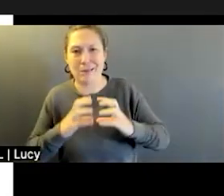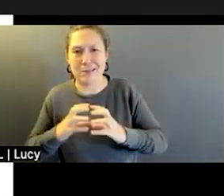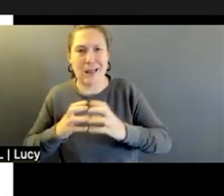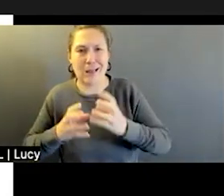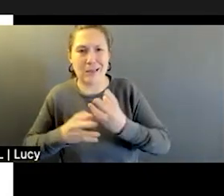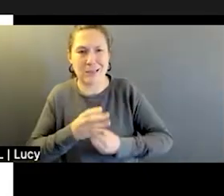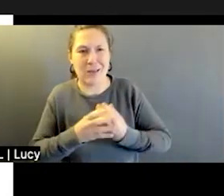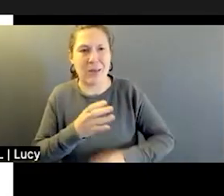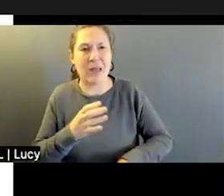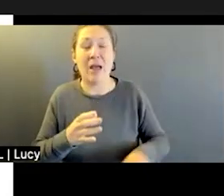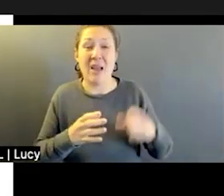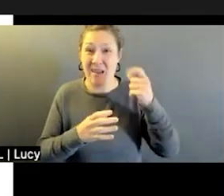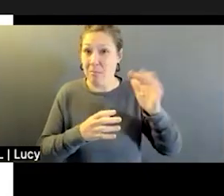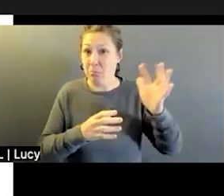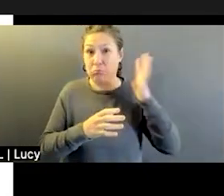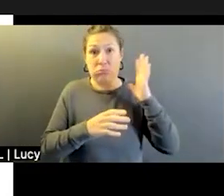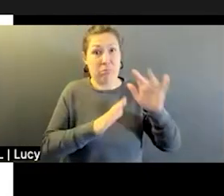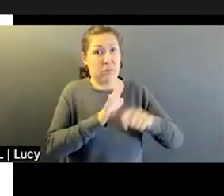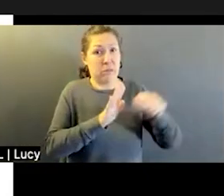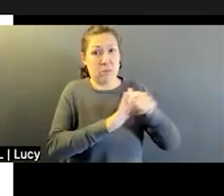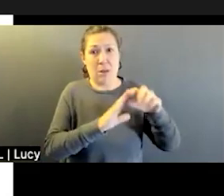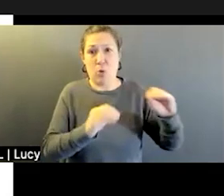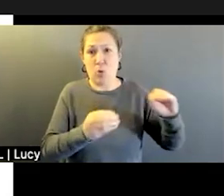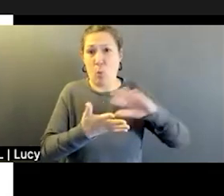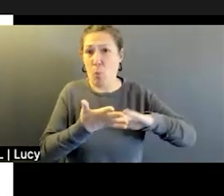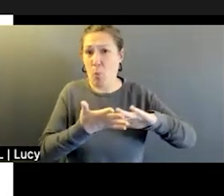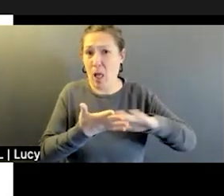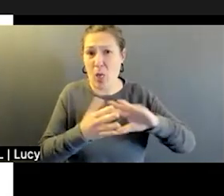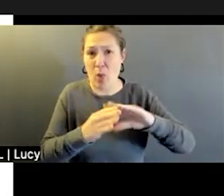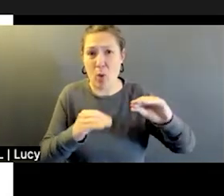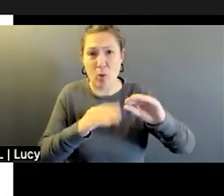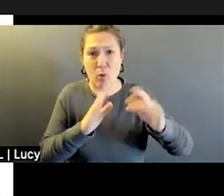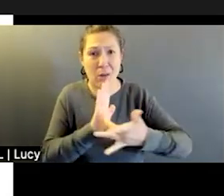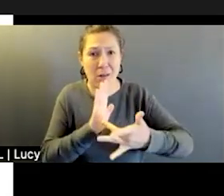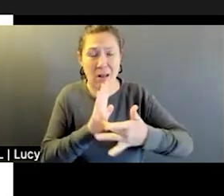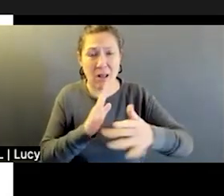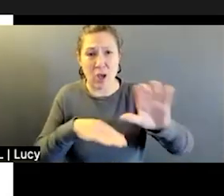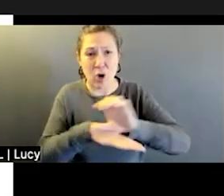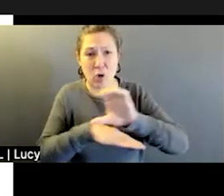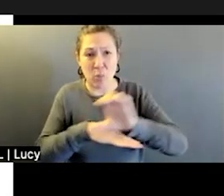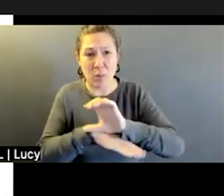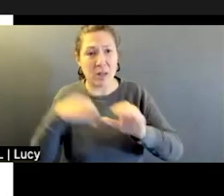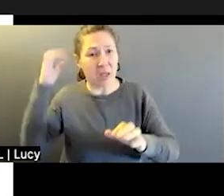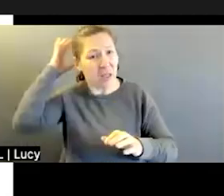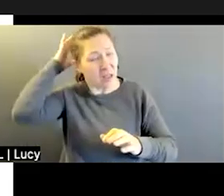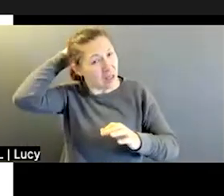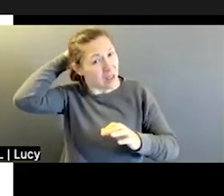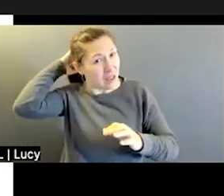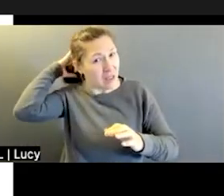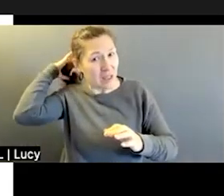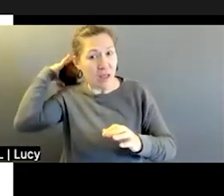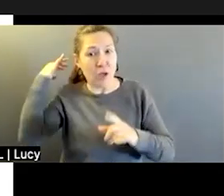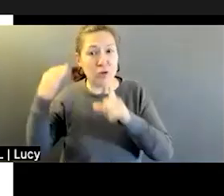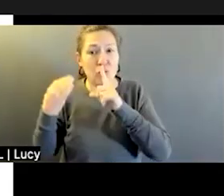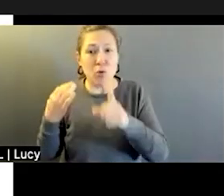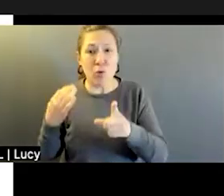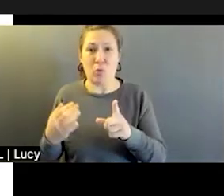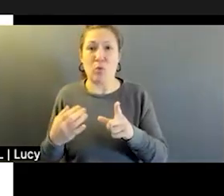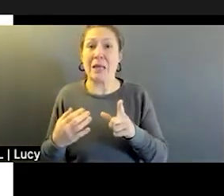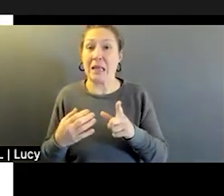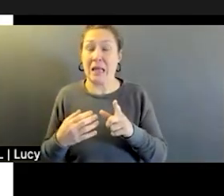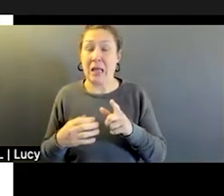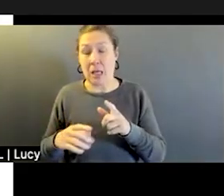braille, taught him the alphabet, guiding his hands on inscriptions on the graves of